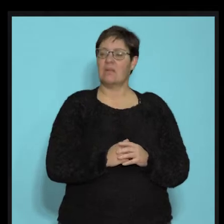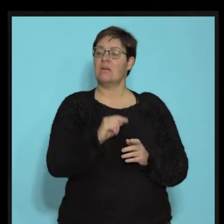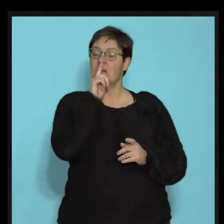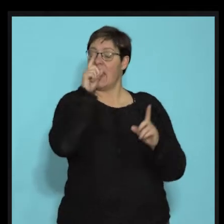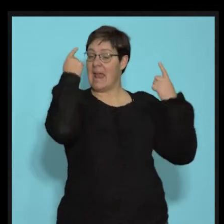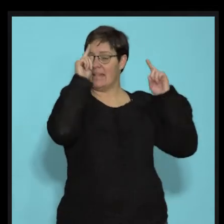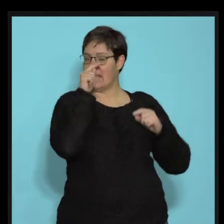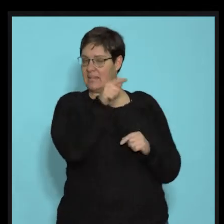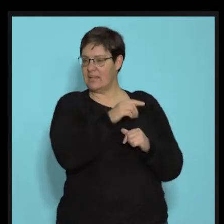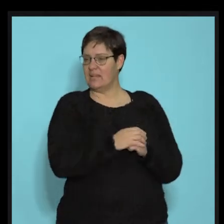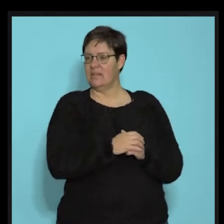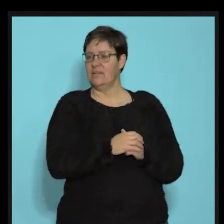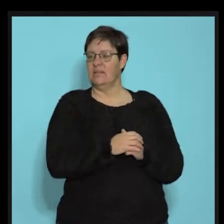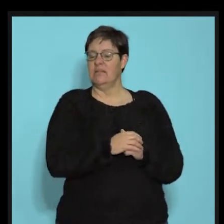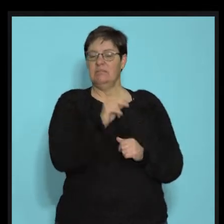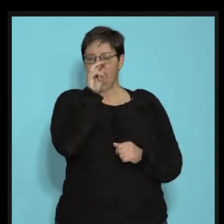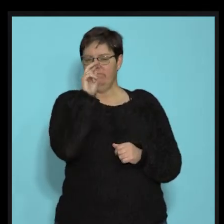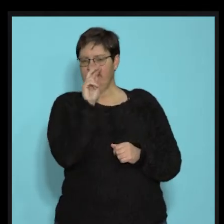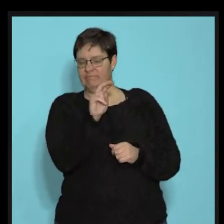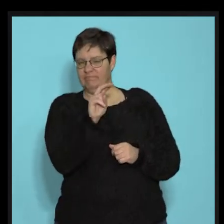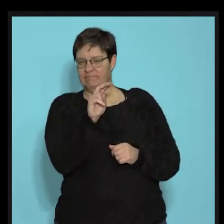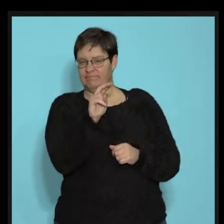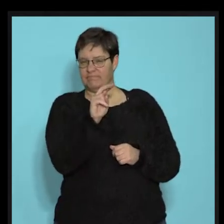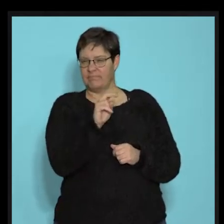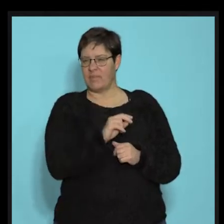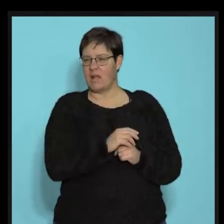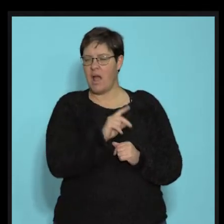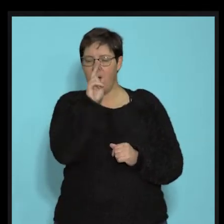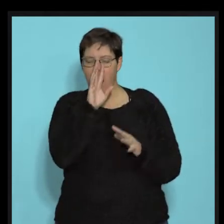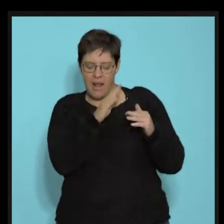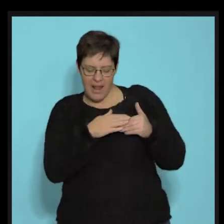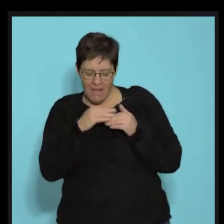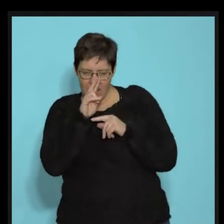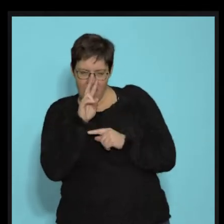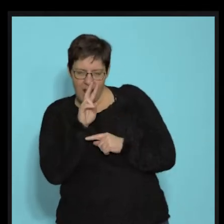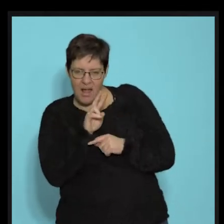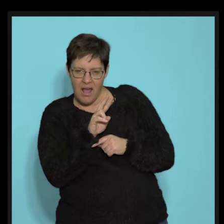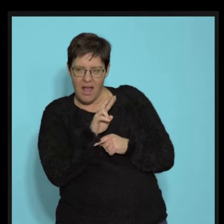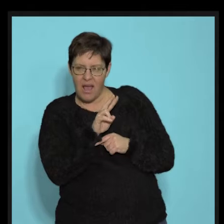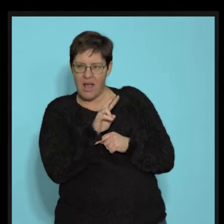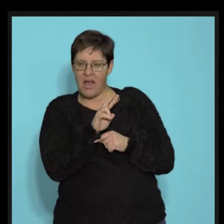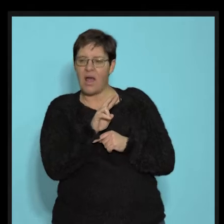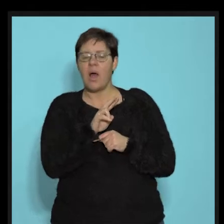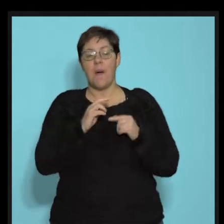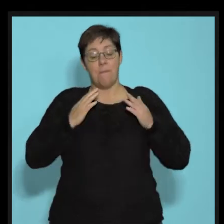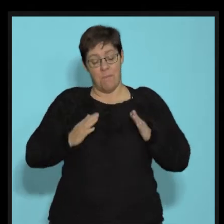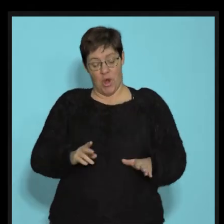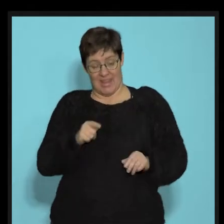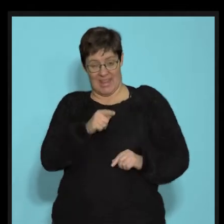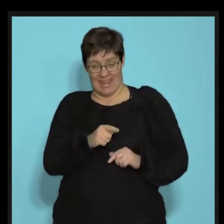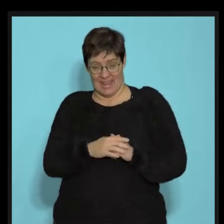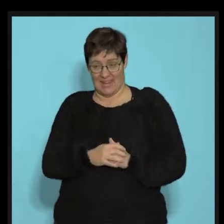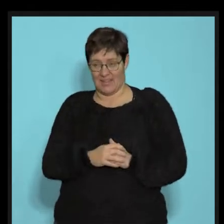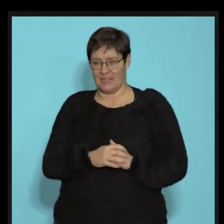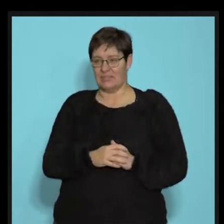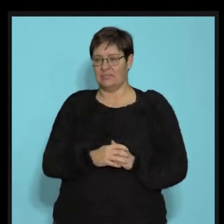Now what happens is, if you ever take a look very carefully on the body over here, so this is when